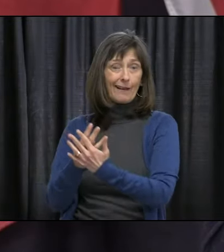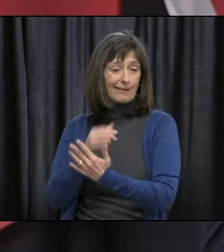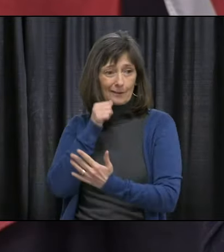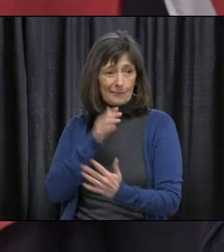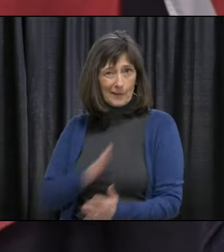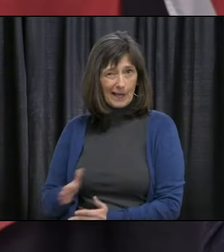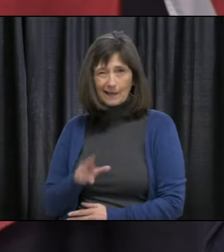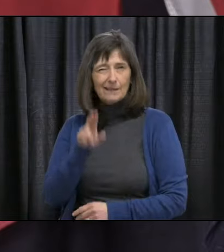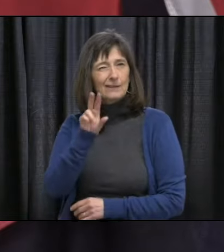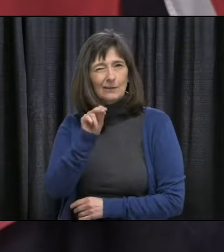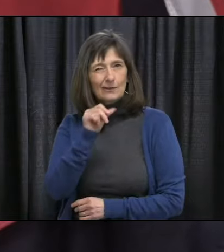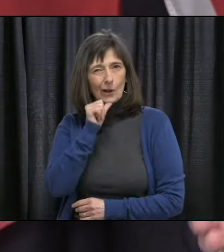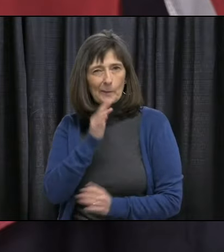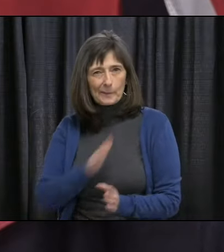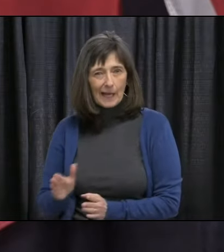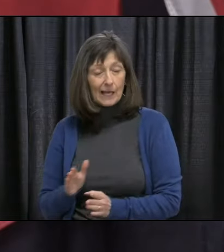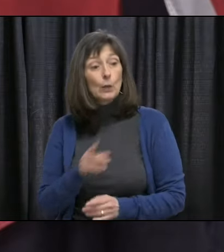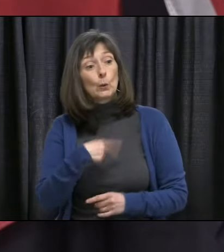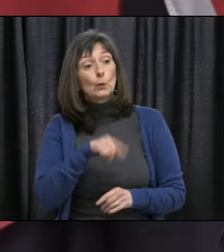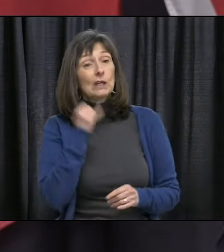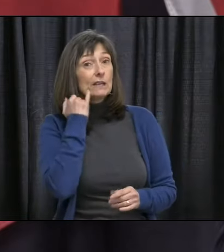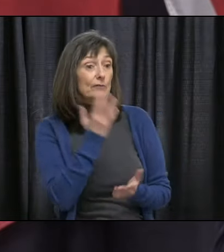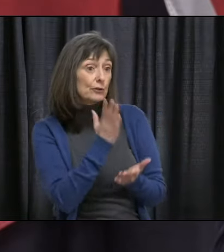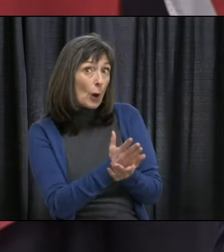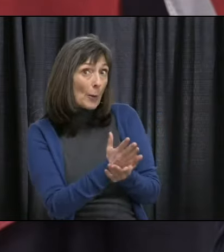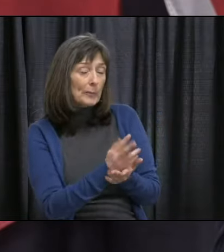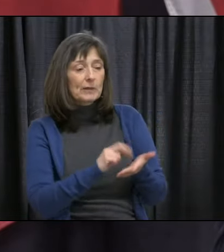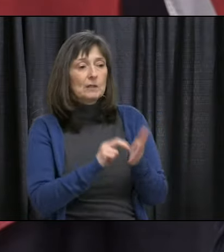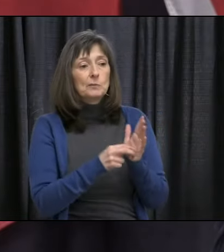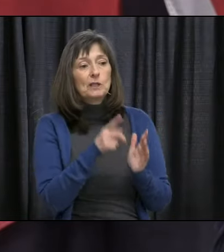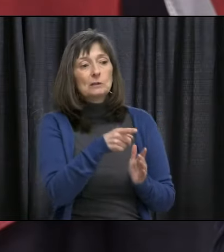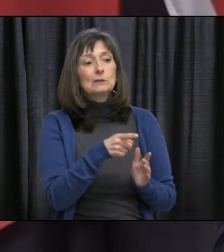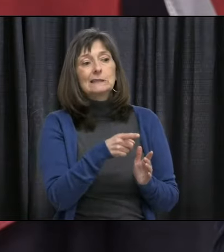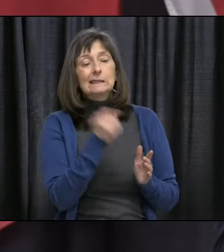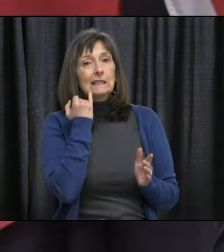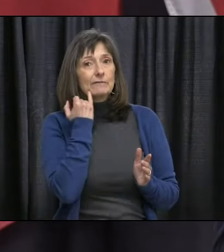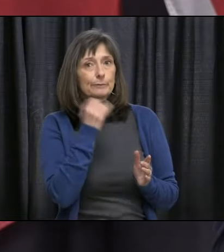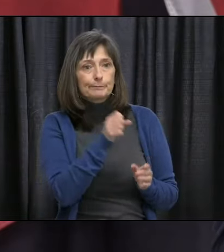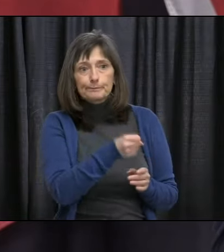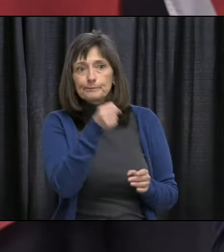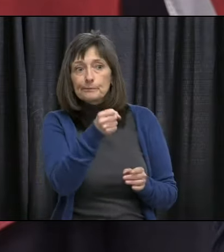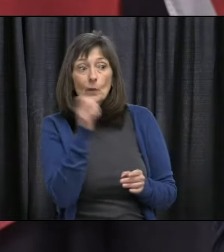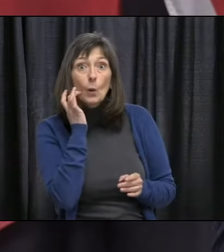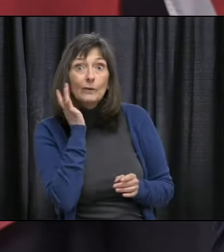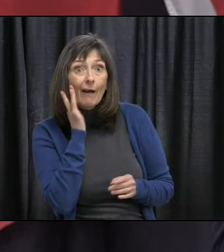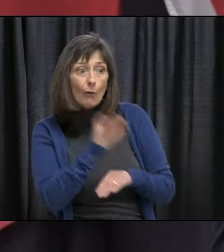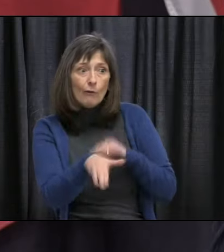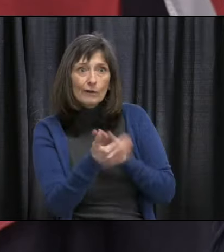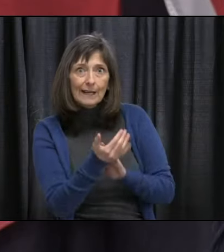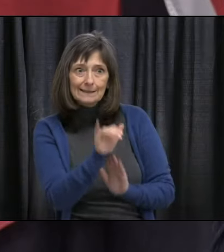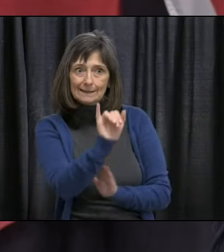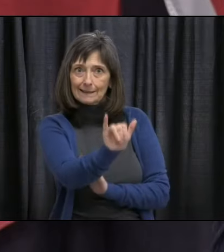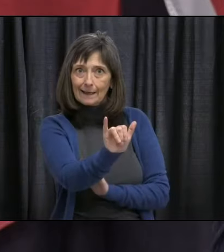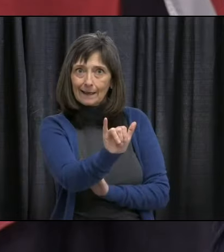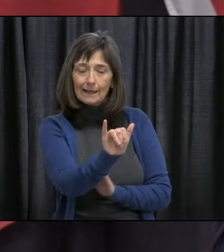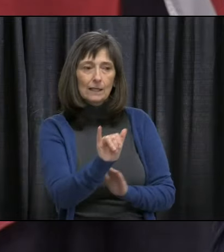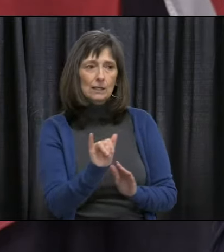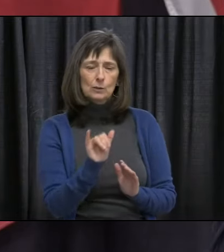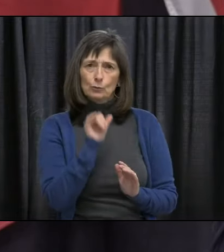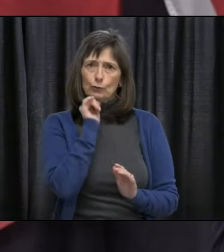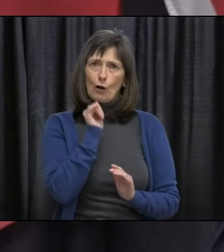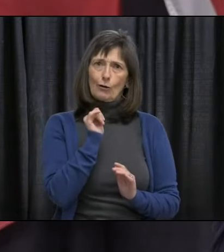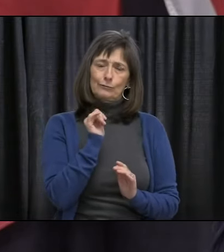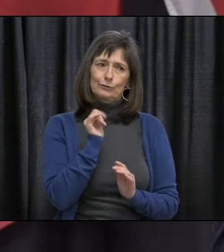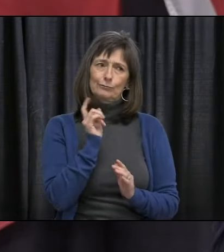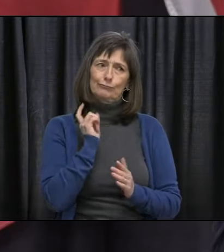would be put and taken and put possibly somewhere, if it was required to be overnight, into a hotel somewhere. You know, they would be treated very fairly. You